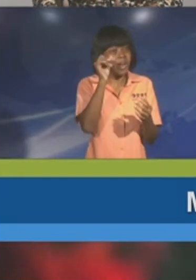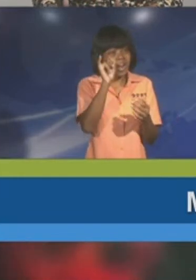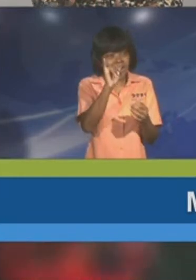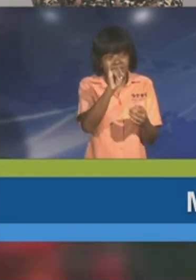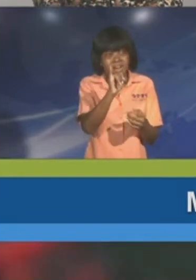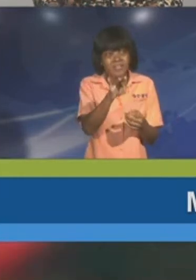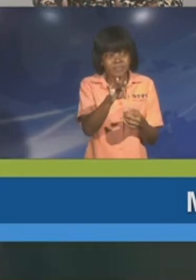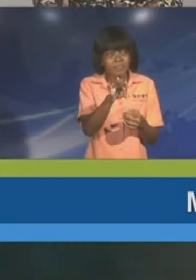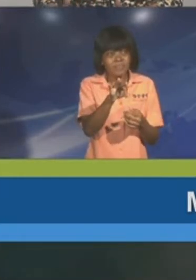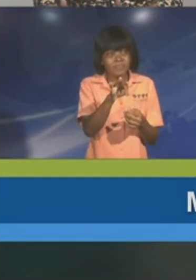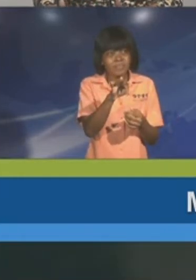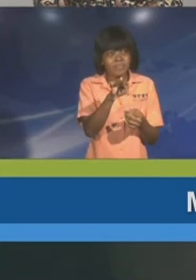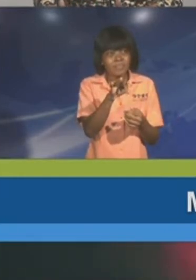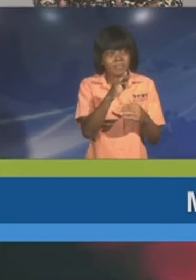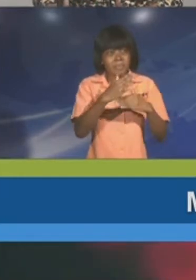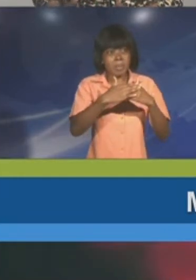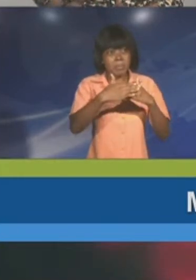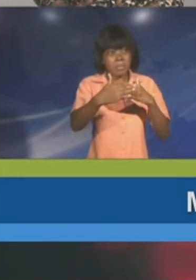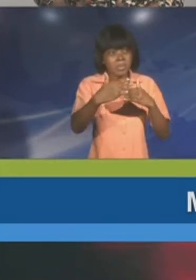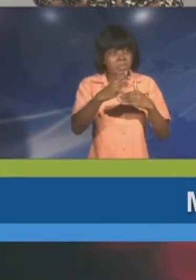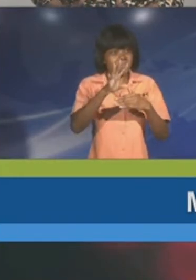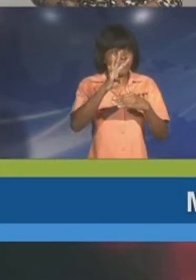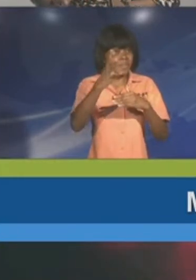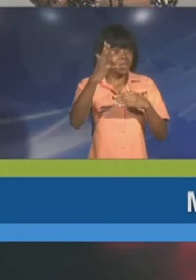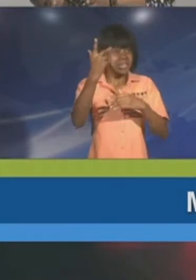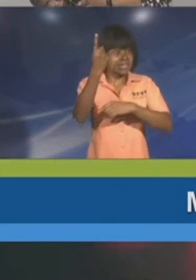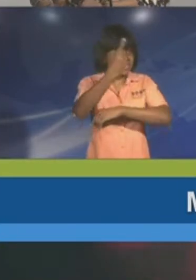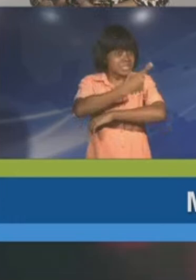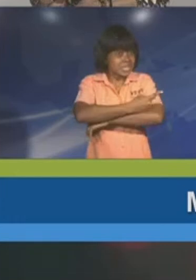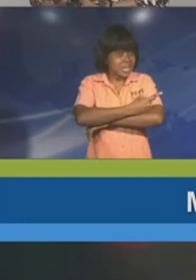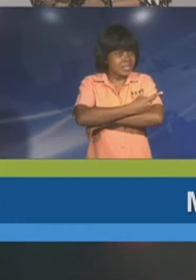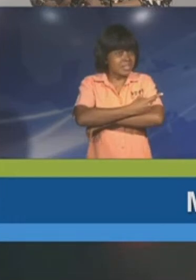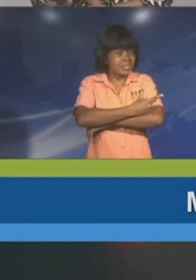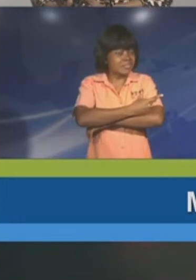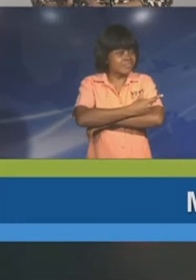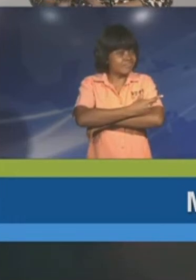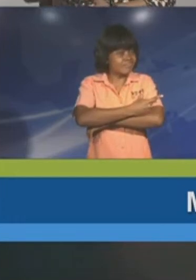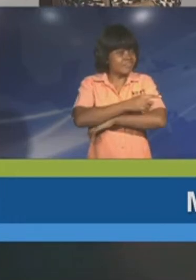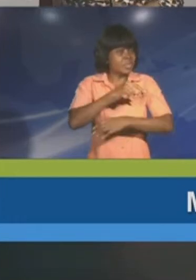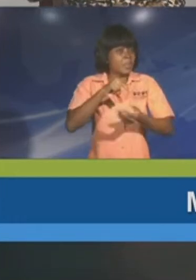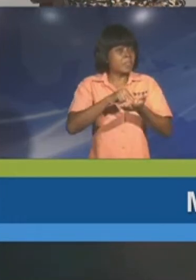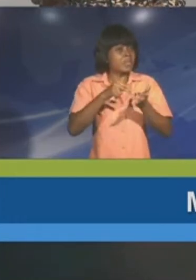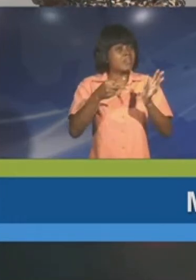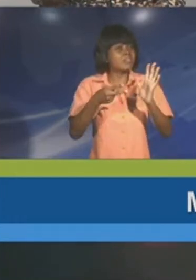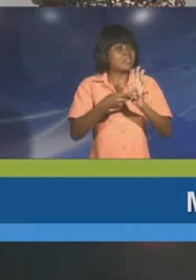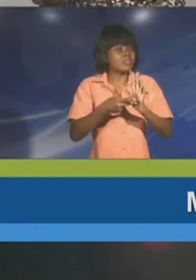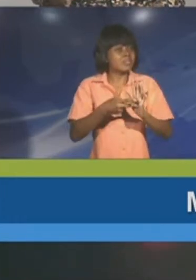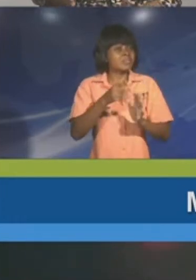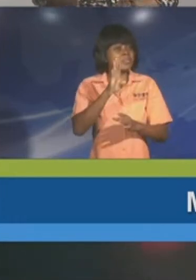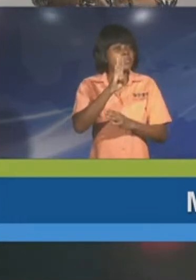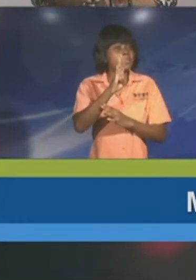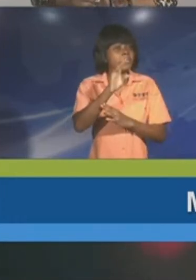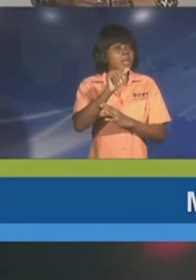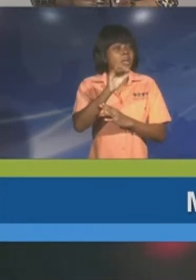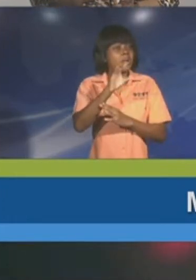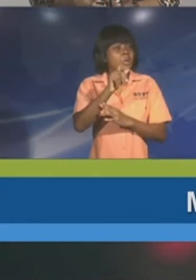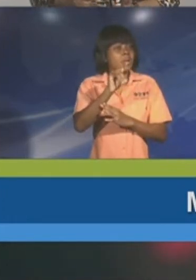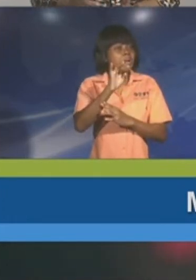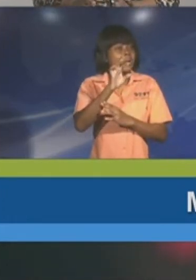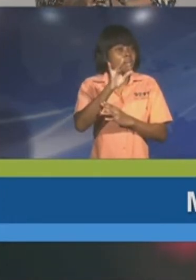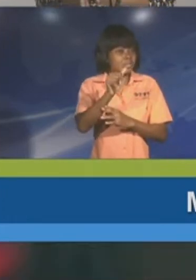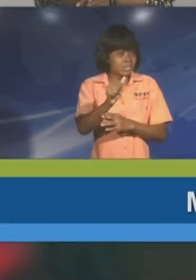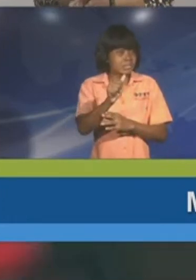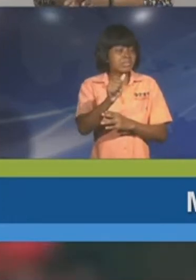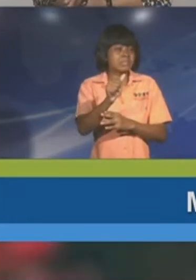than 4 to 5 days, then you know that it mostly is bacterial. So you know, okay, 4 to 5 days, bacteria